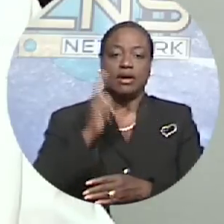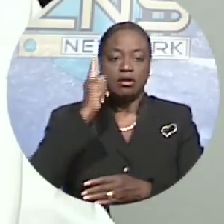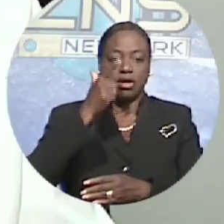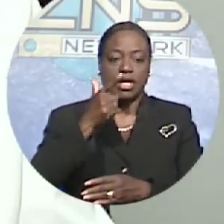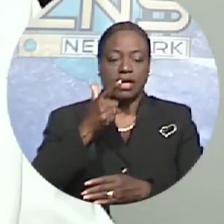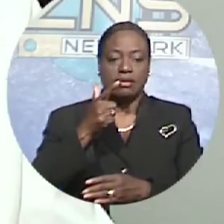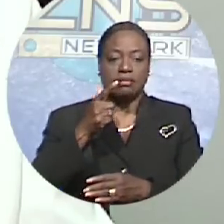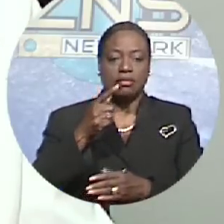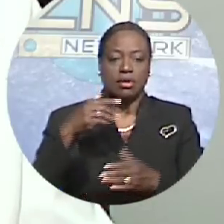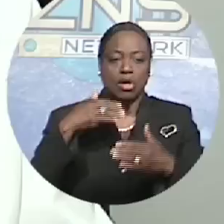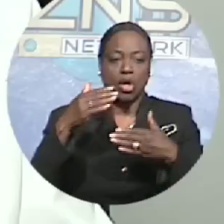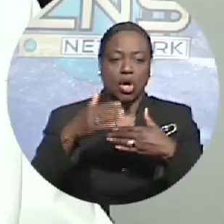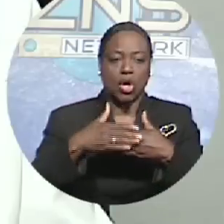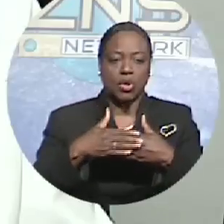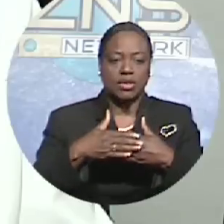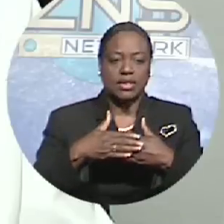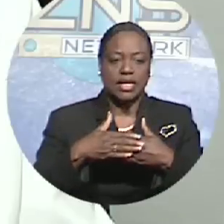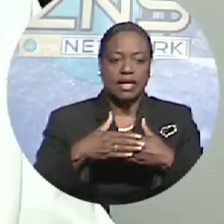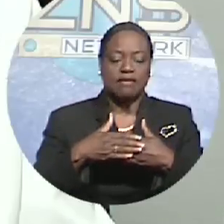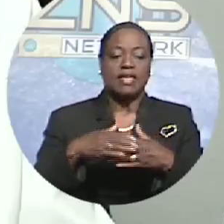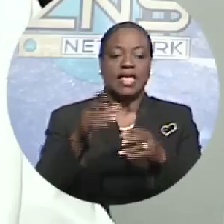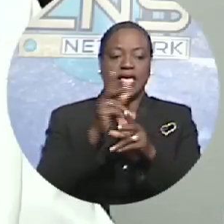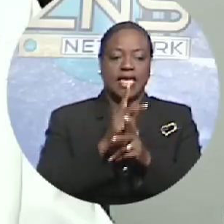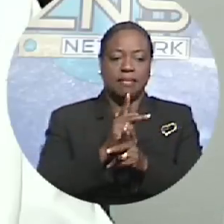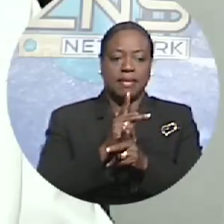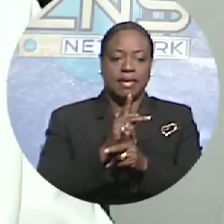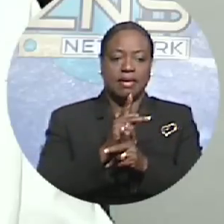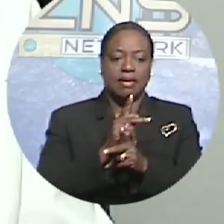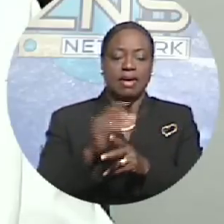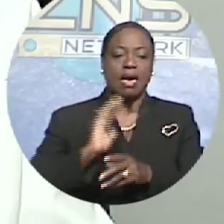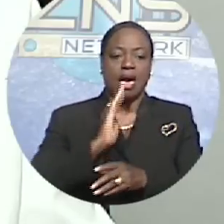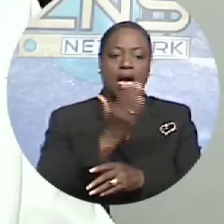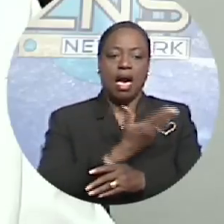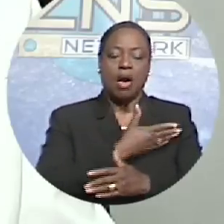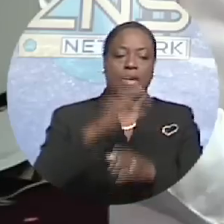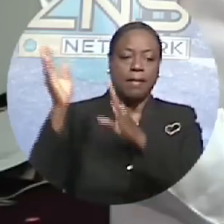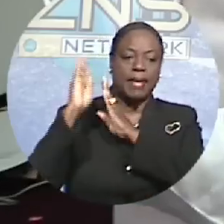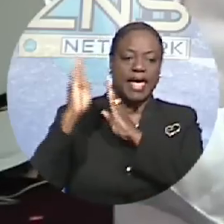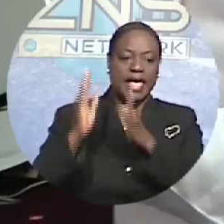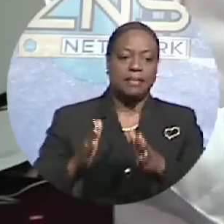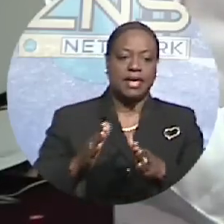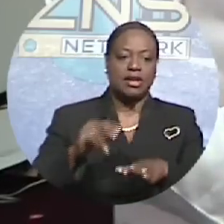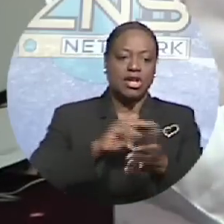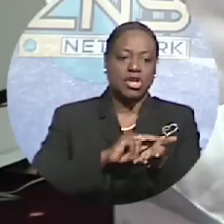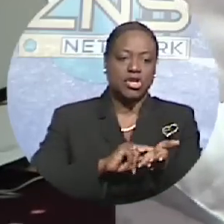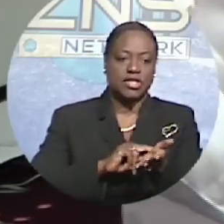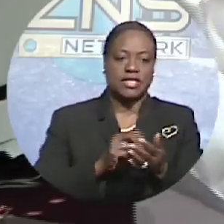at recruiting and retaining our Bahamian nurses.